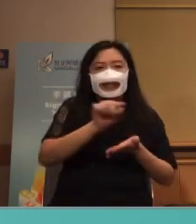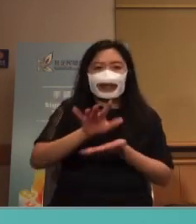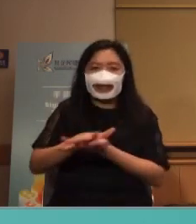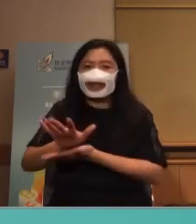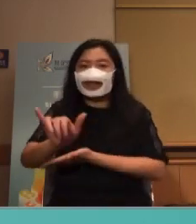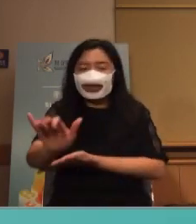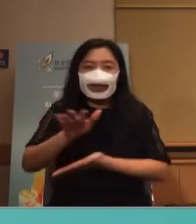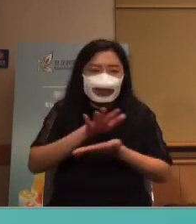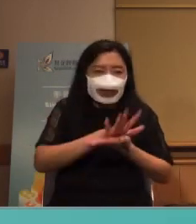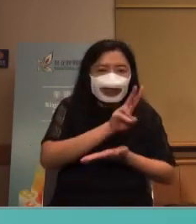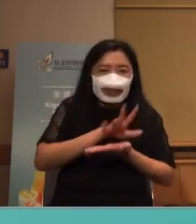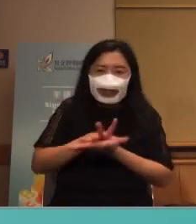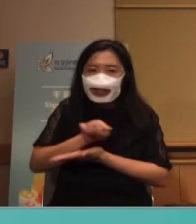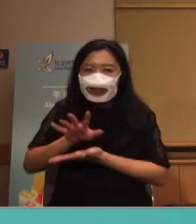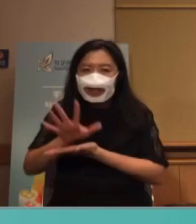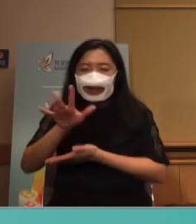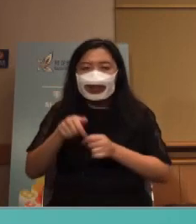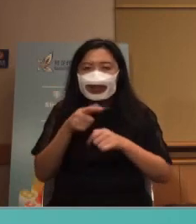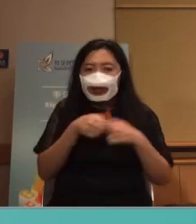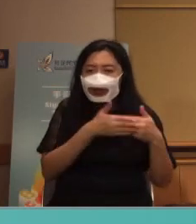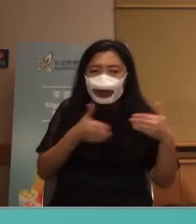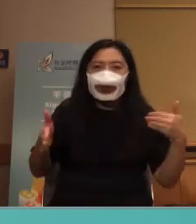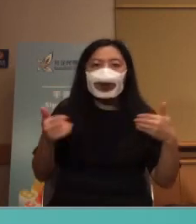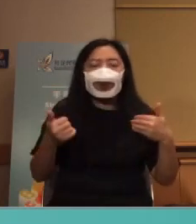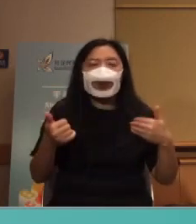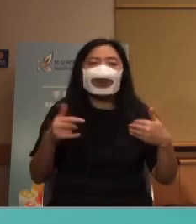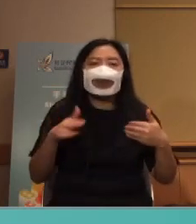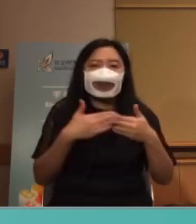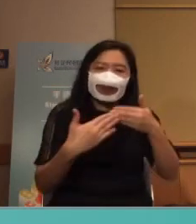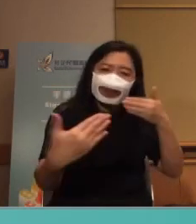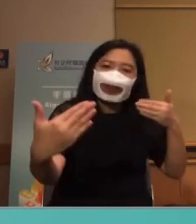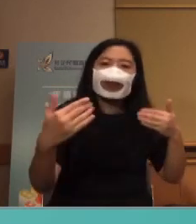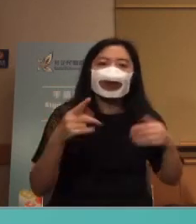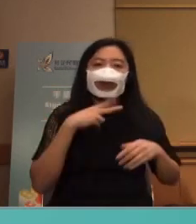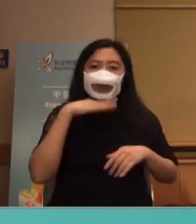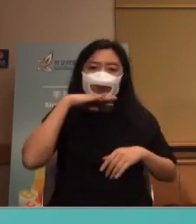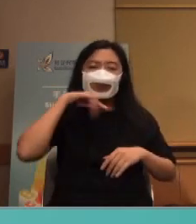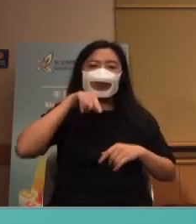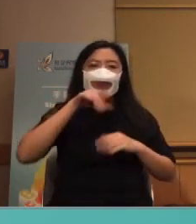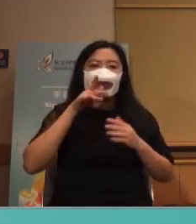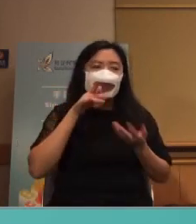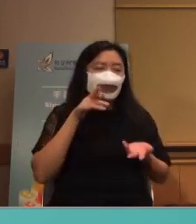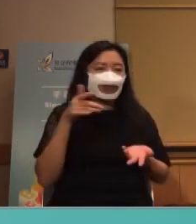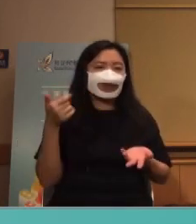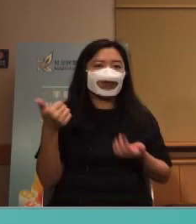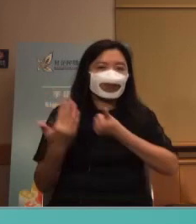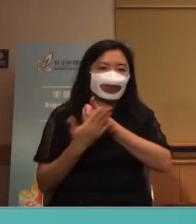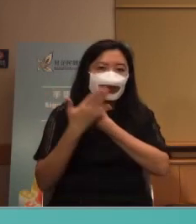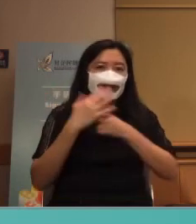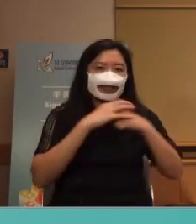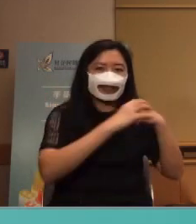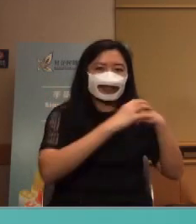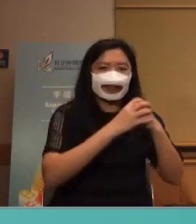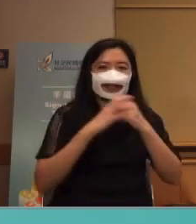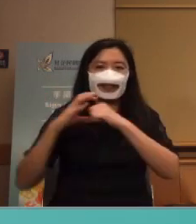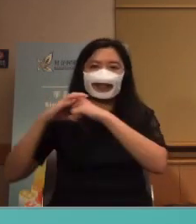these on-ramps and off-ramps that will facilitate interaction between both worlds and making sure that they can allocate